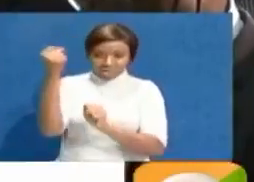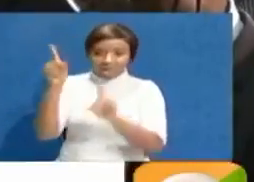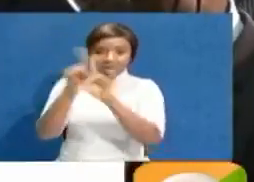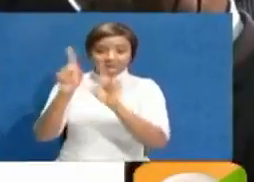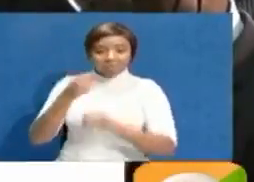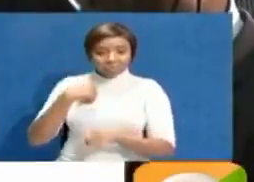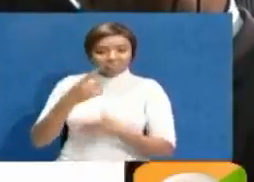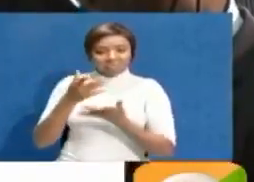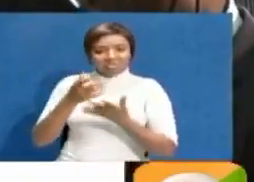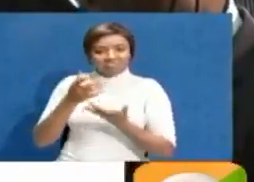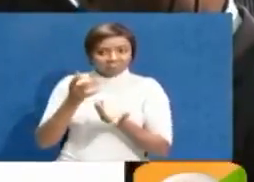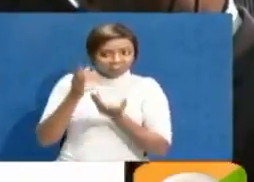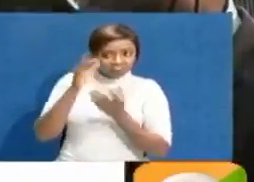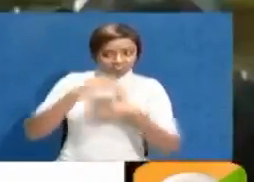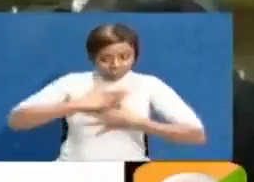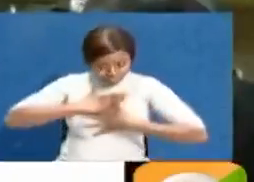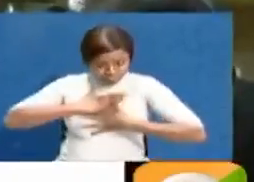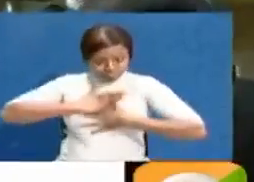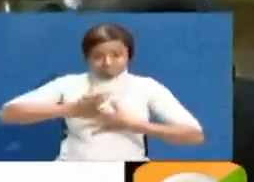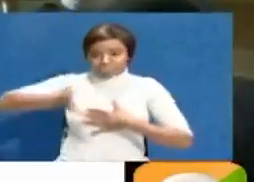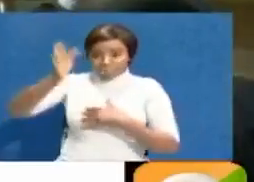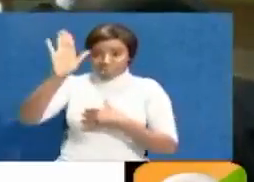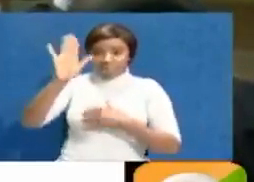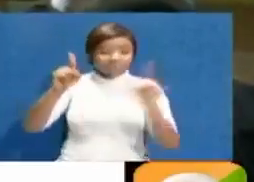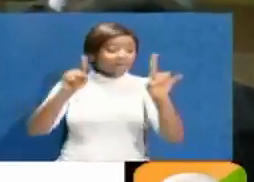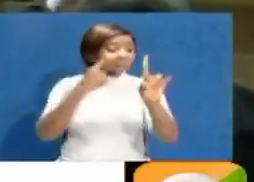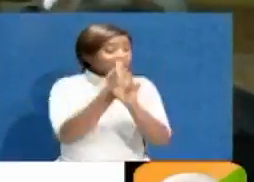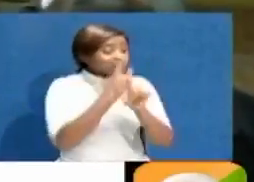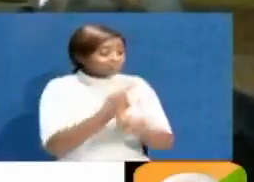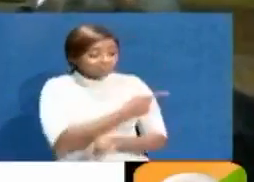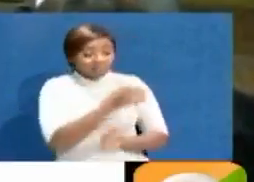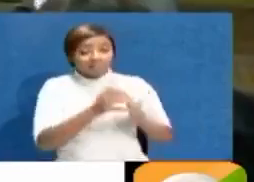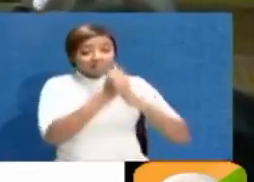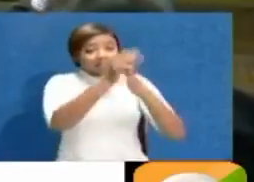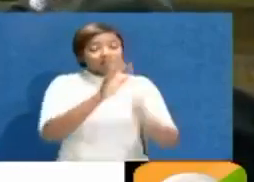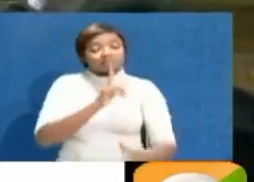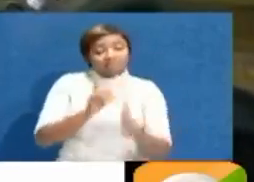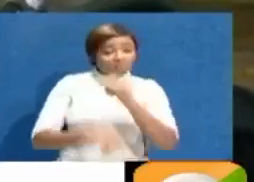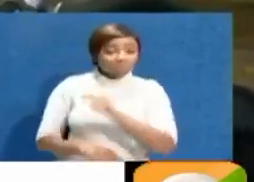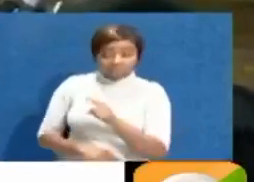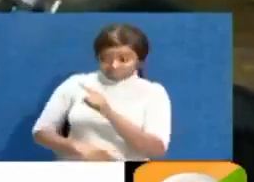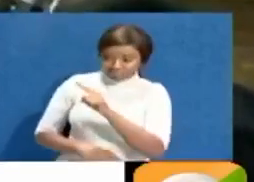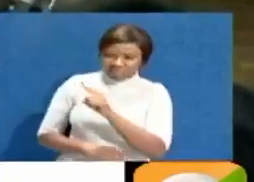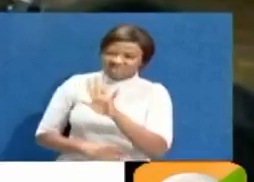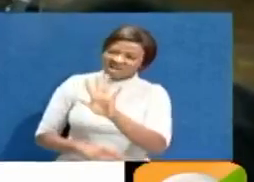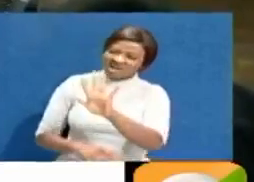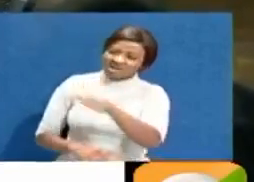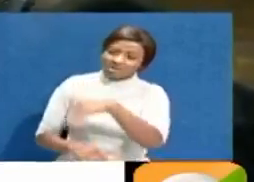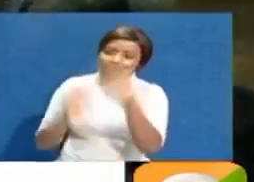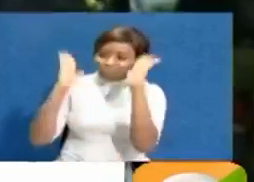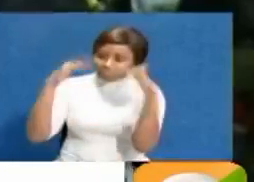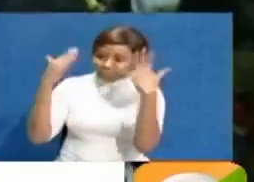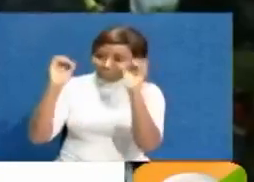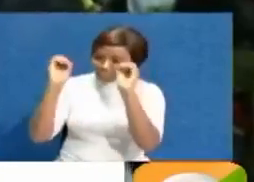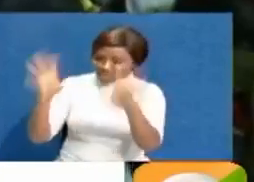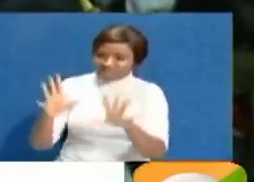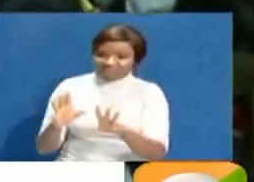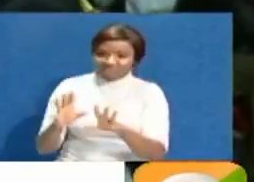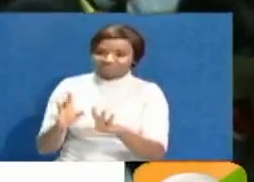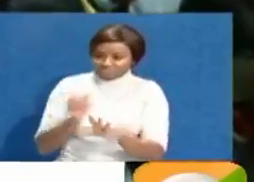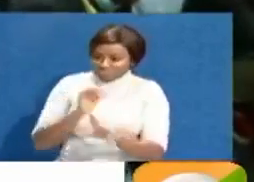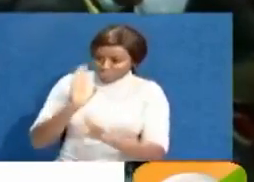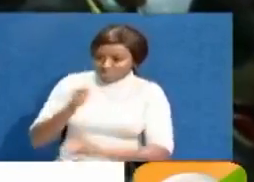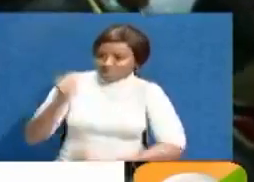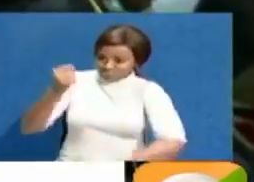claims by his political nemesis. Various religious leaders assured the ODM leader that they will back BBI and even reach out to